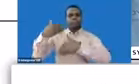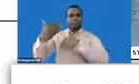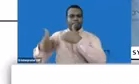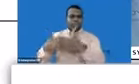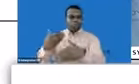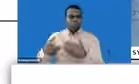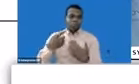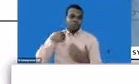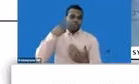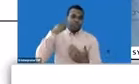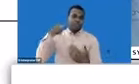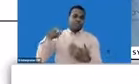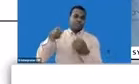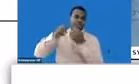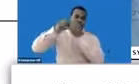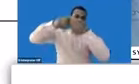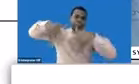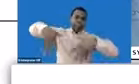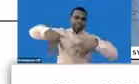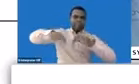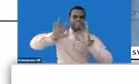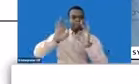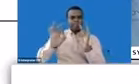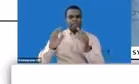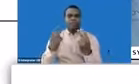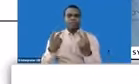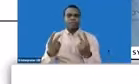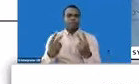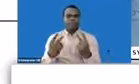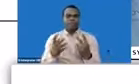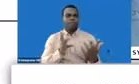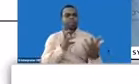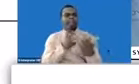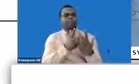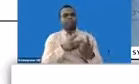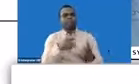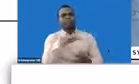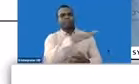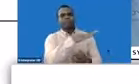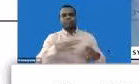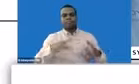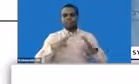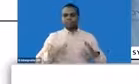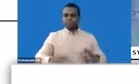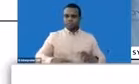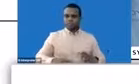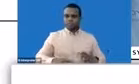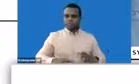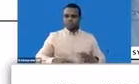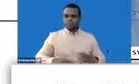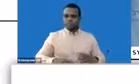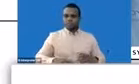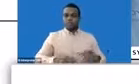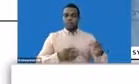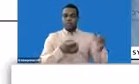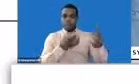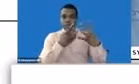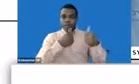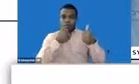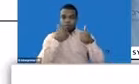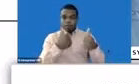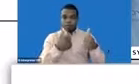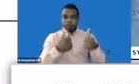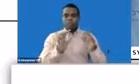because users should know that feedback is received. It's very good if they get information about